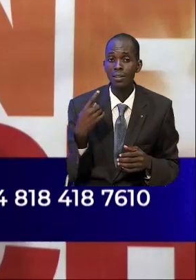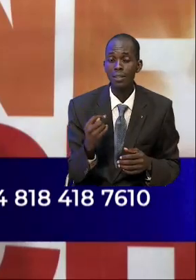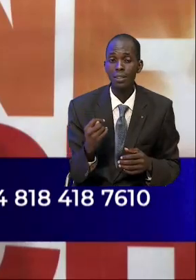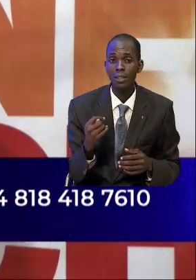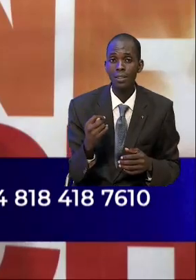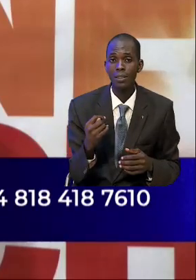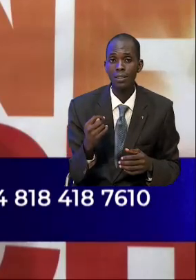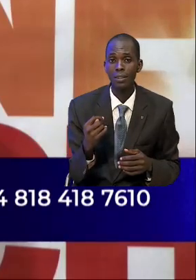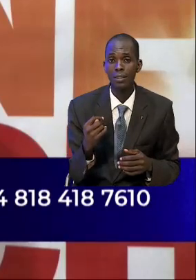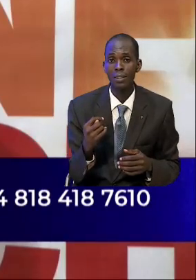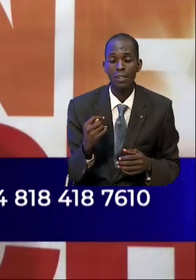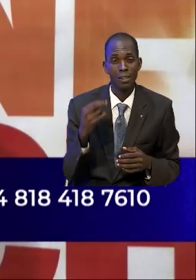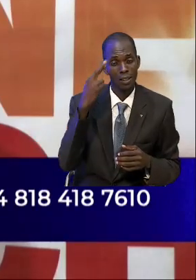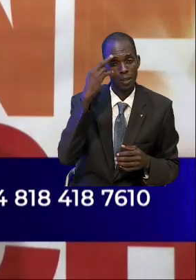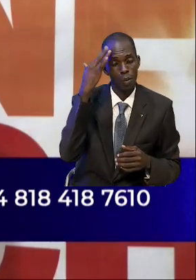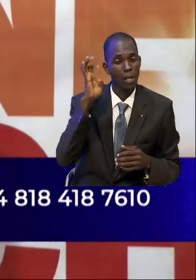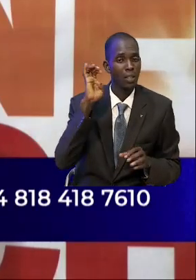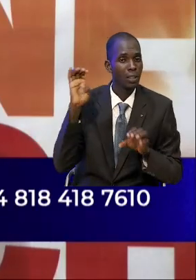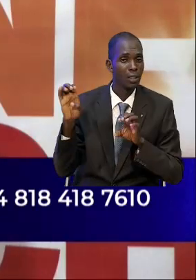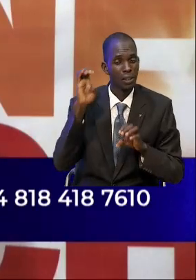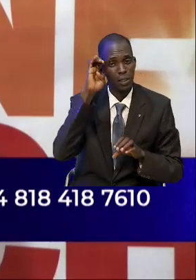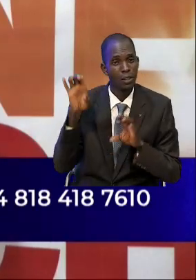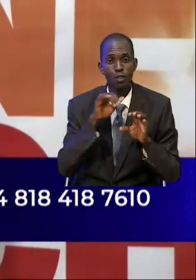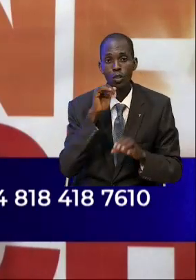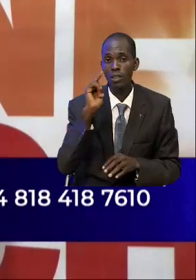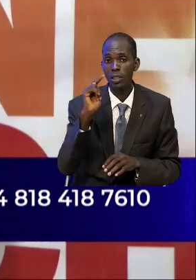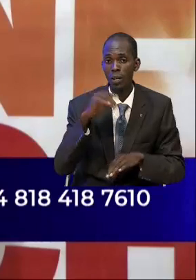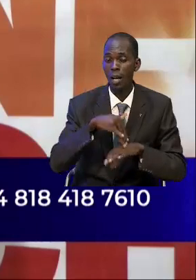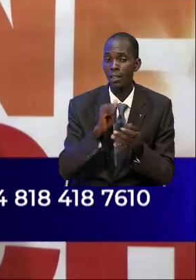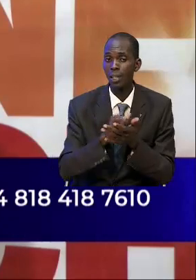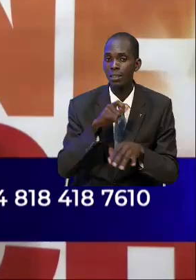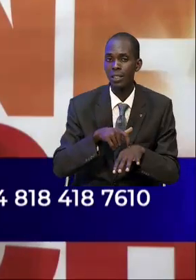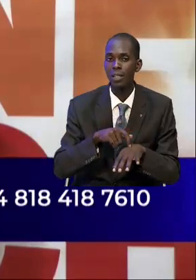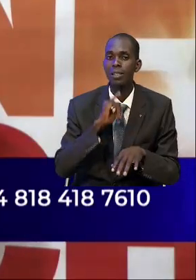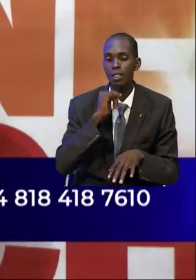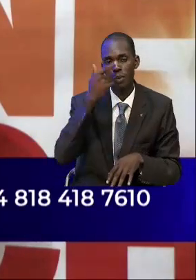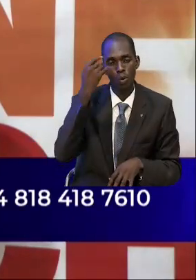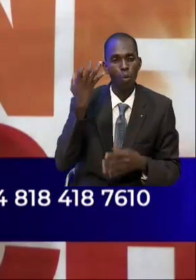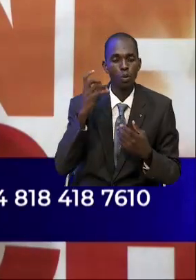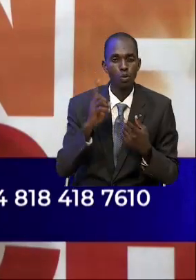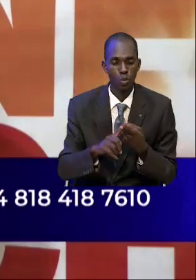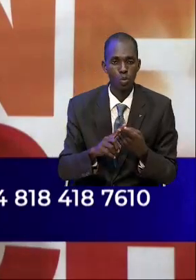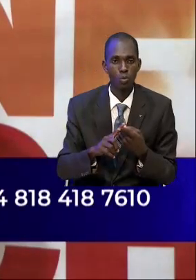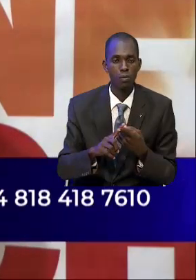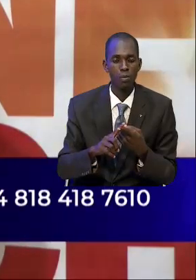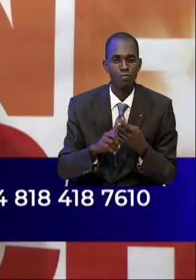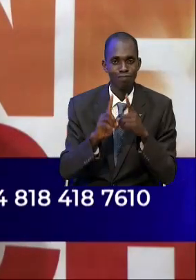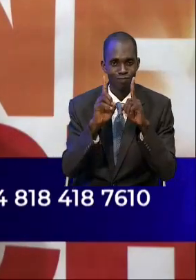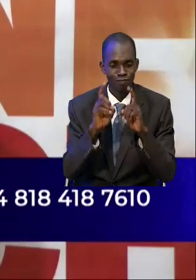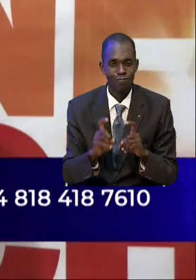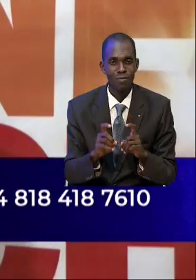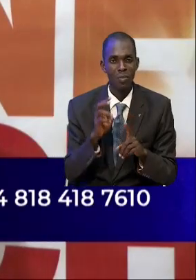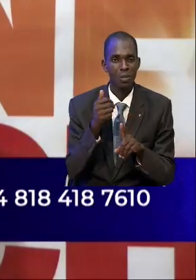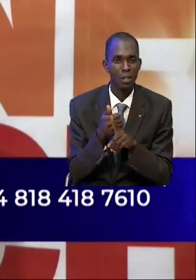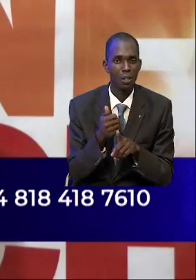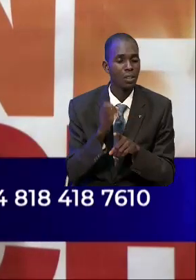healing. Reason why I did not advise in that time is for me to testify, to check myself. I